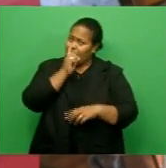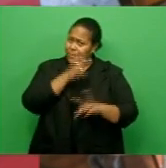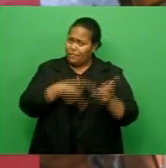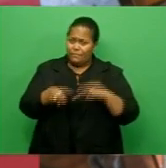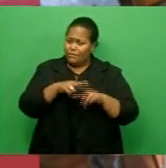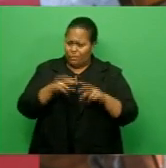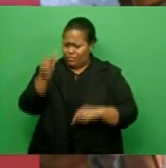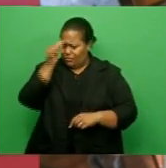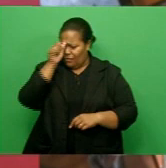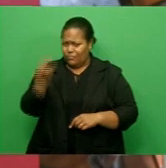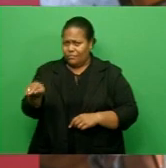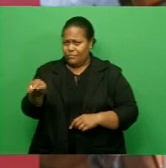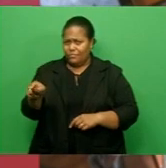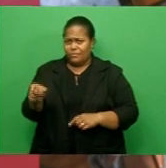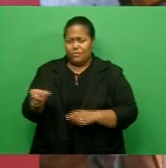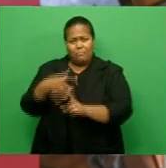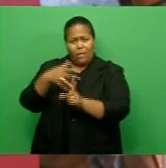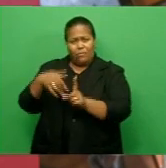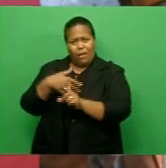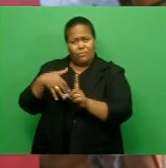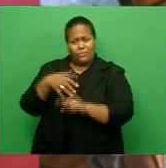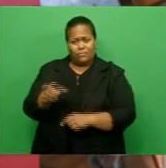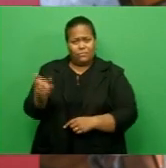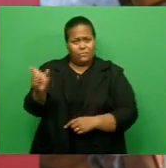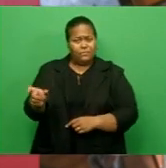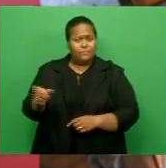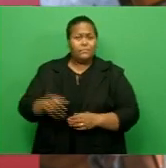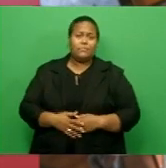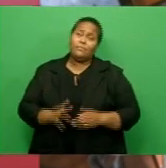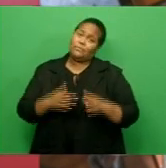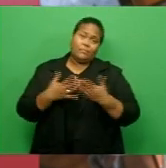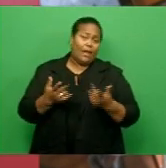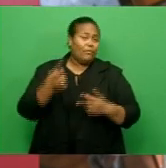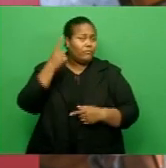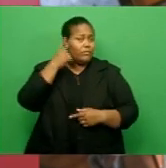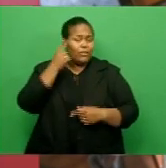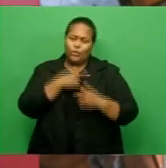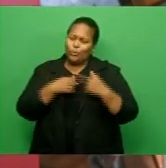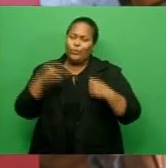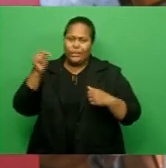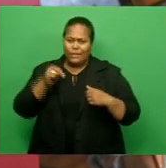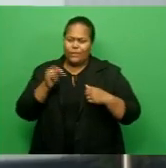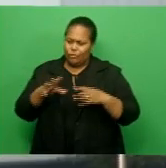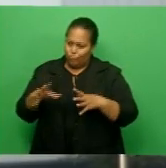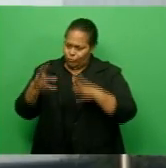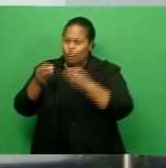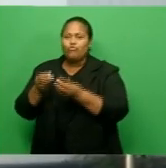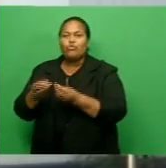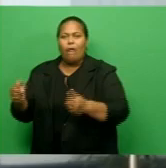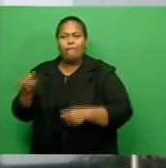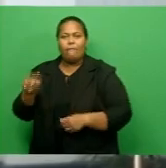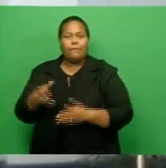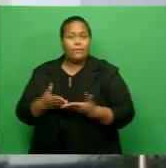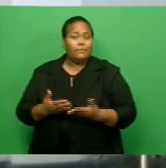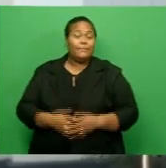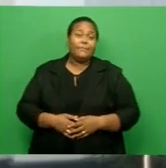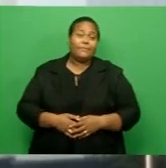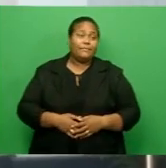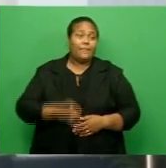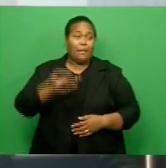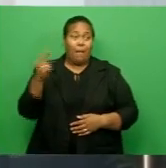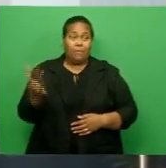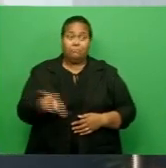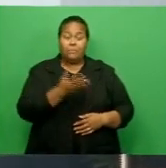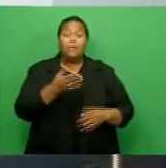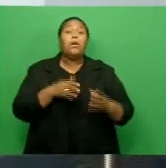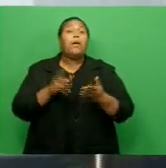know that. And I think we have to draw attention to it. However, Mbulitavu has shot back,